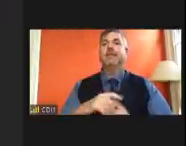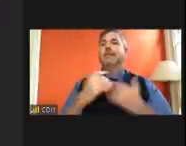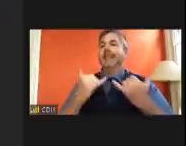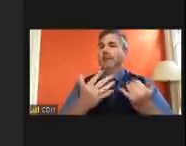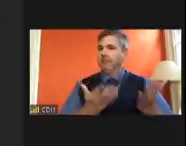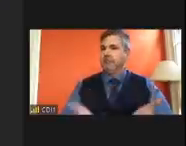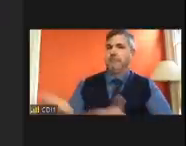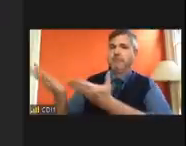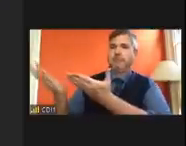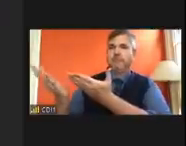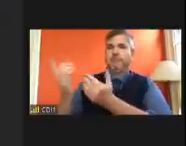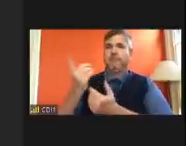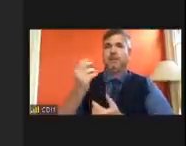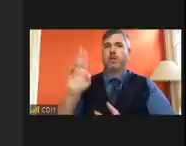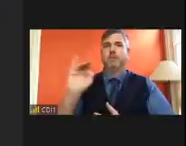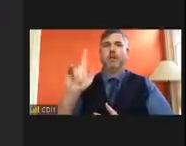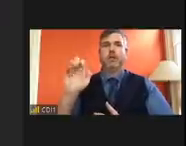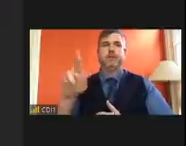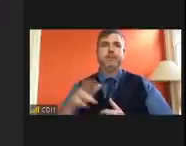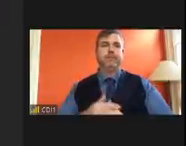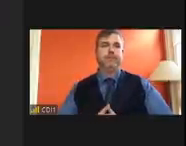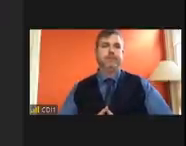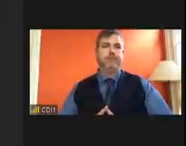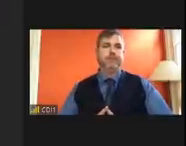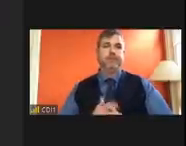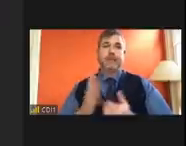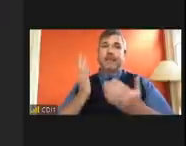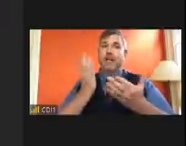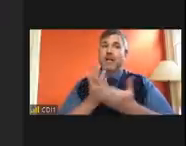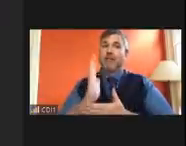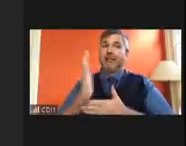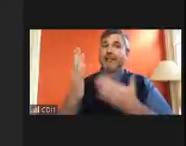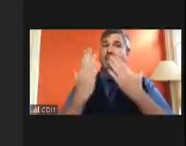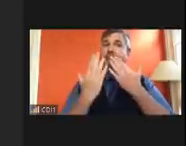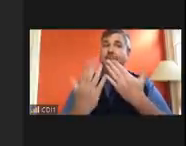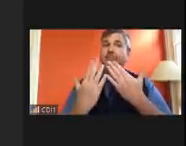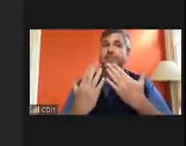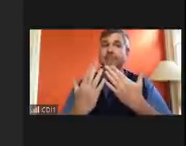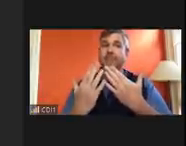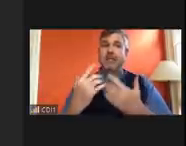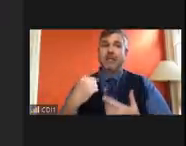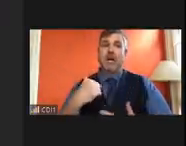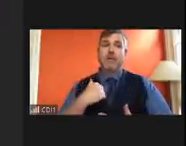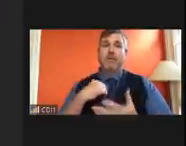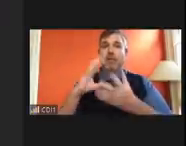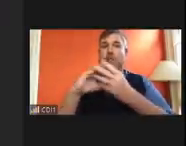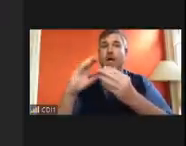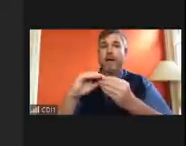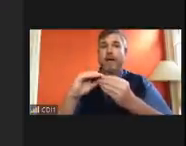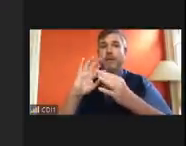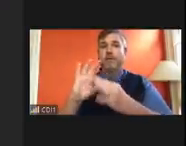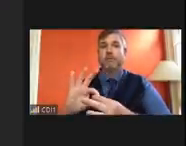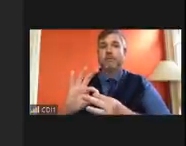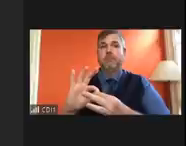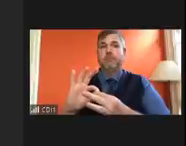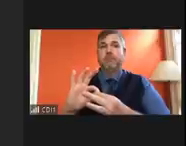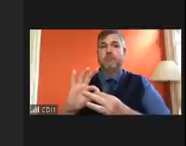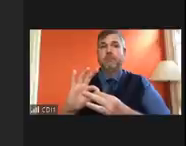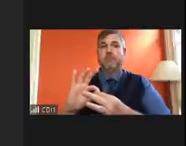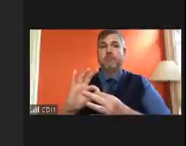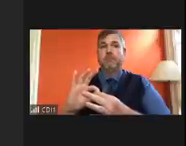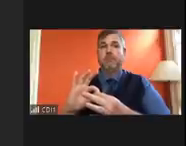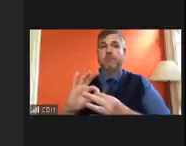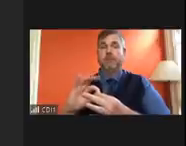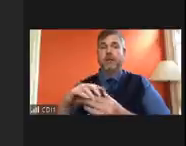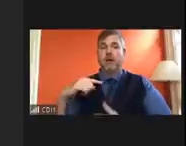All right, thank you guys. So I'm going to talk a little bit about us as community partners addressing the